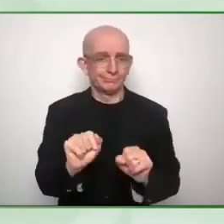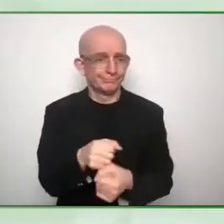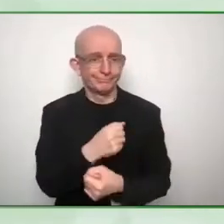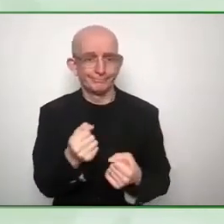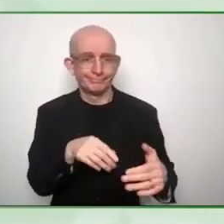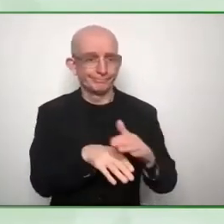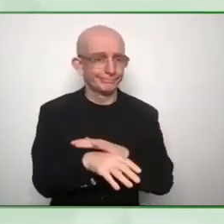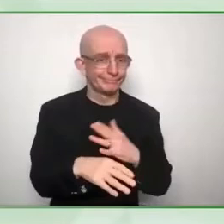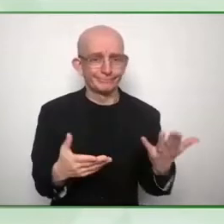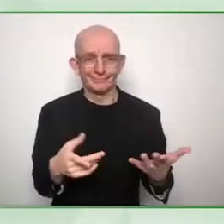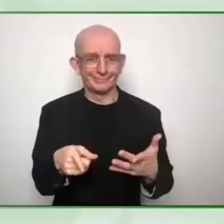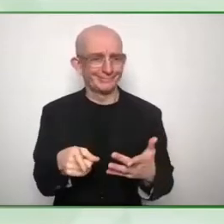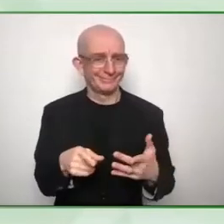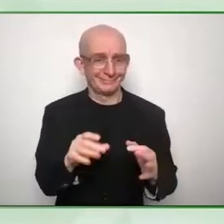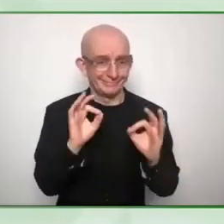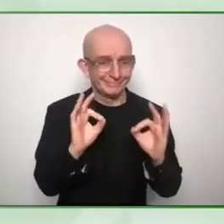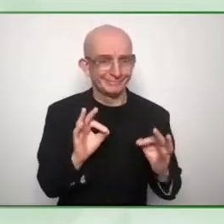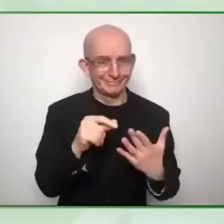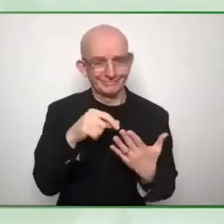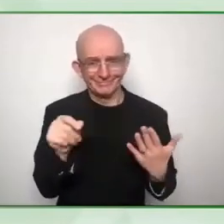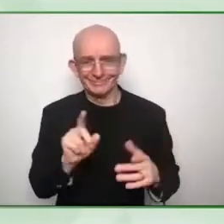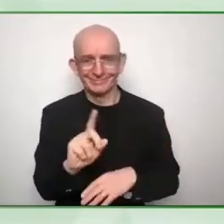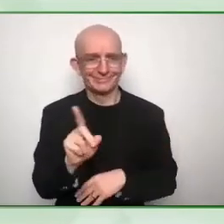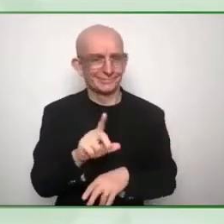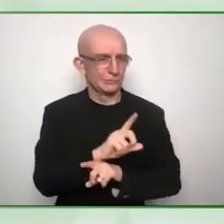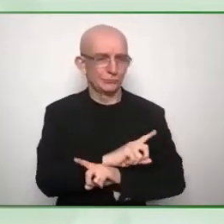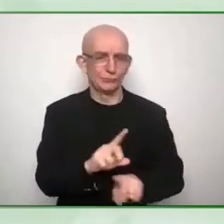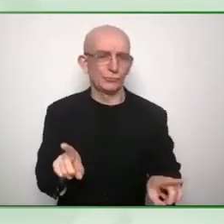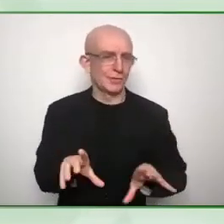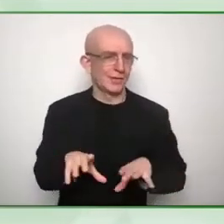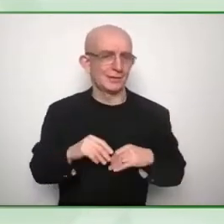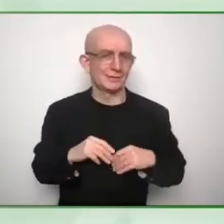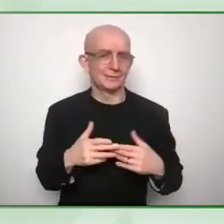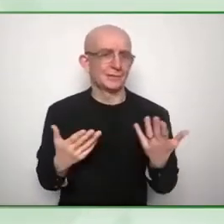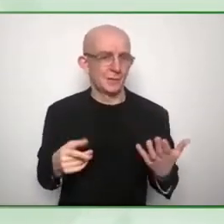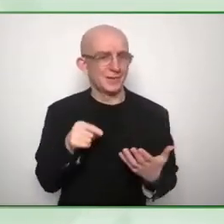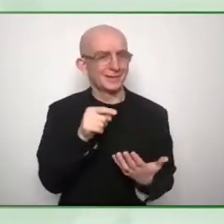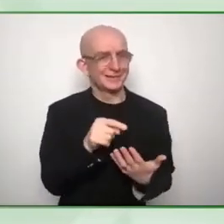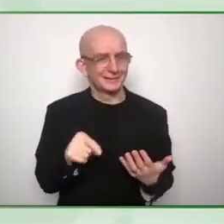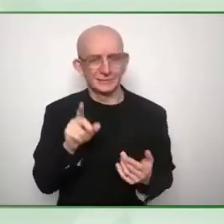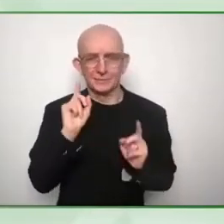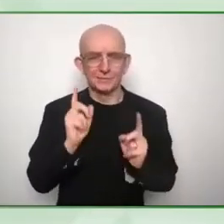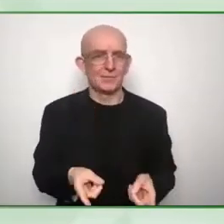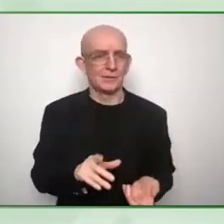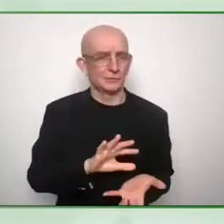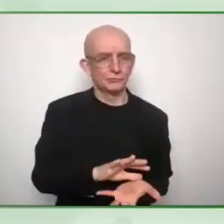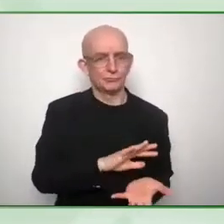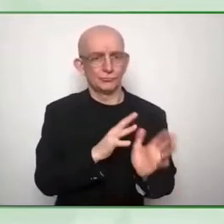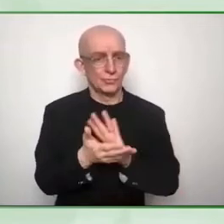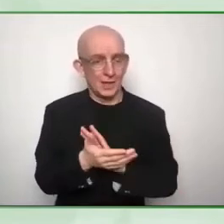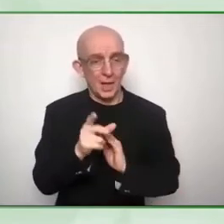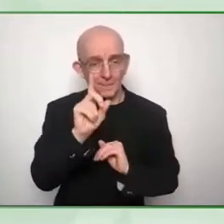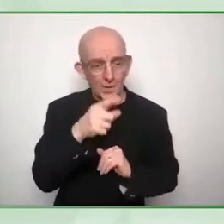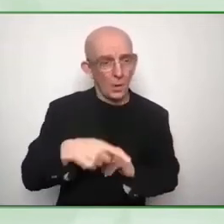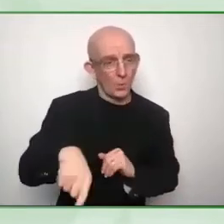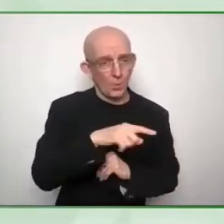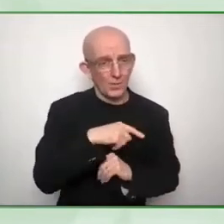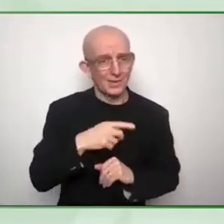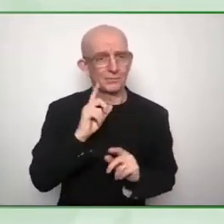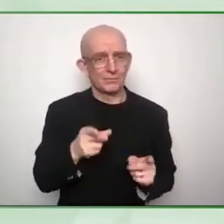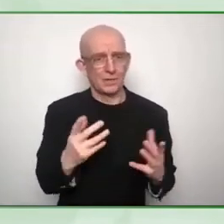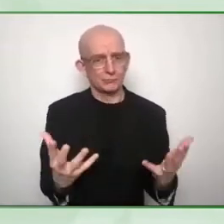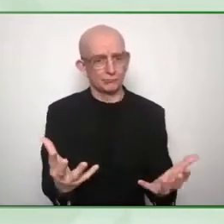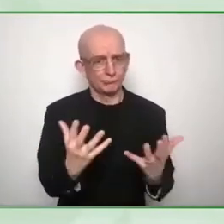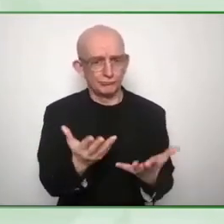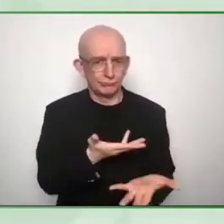voice. So that's one way. Another way is we want you to help us identify people with disabilities who